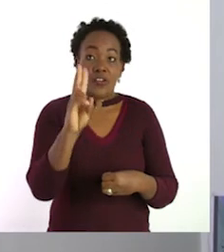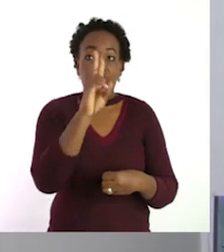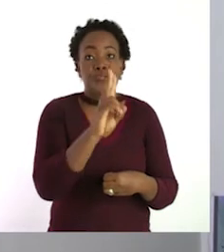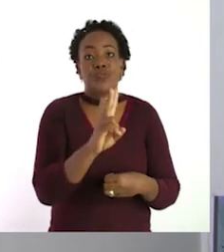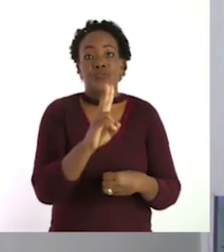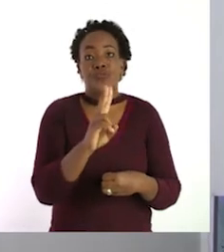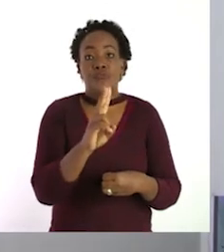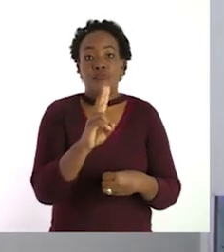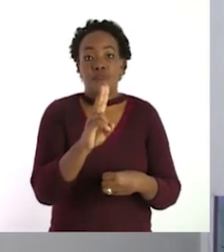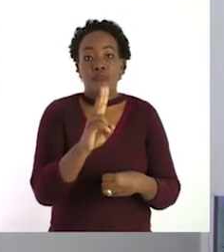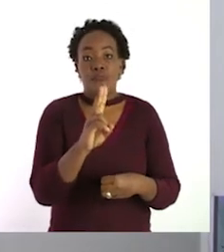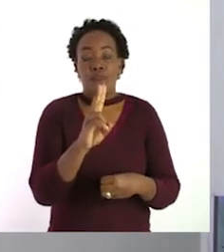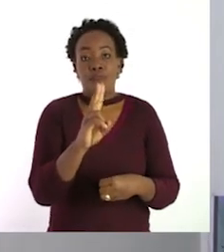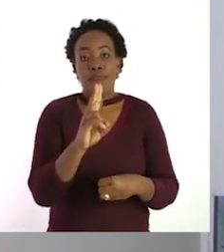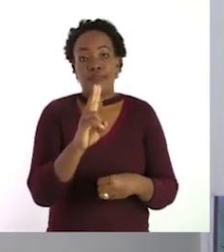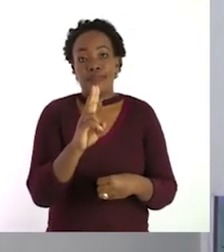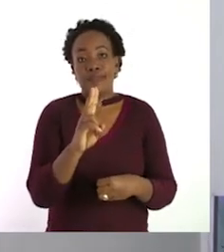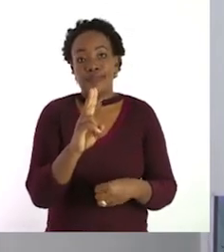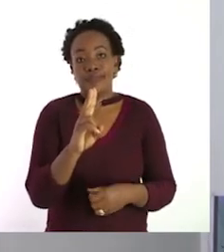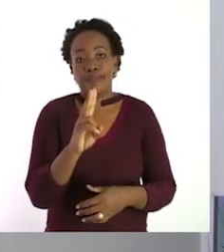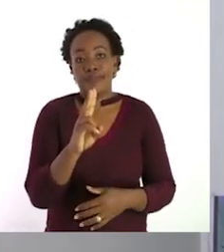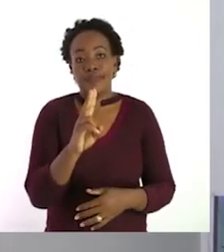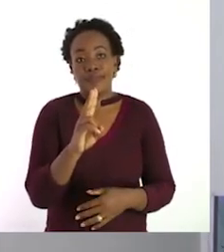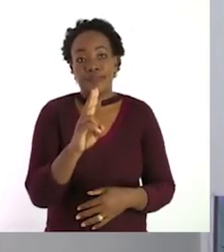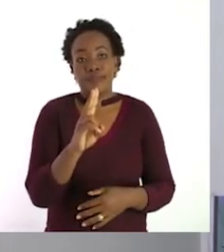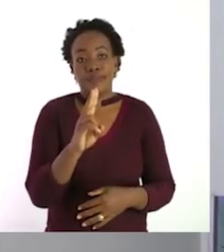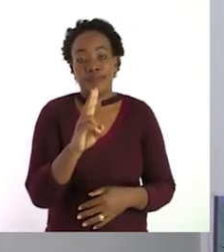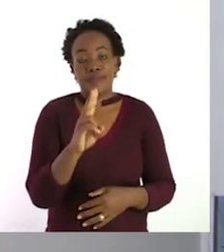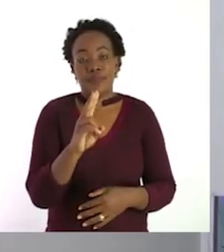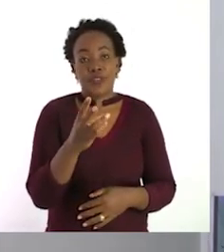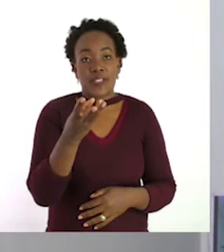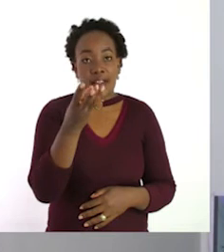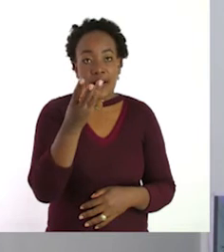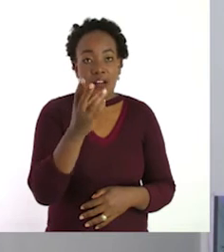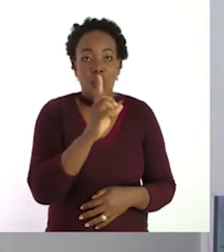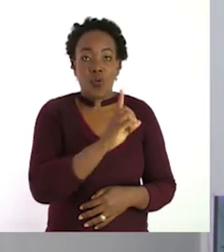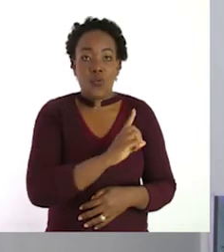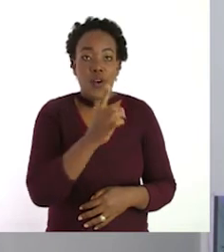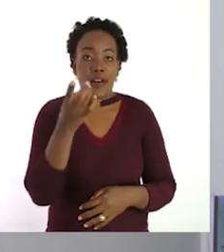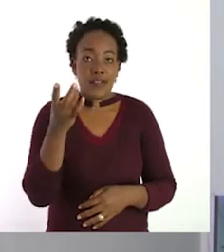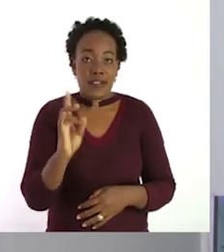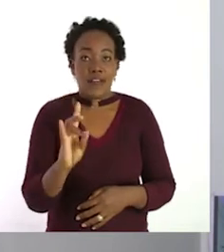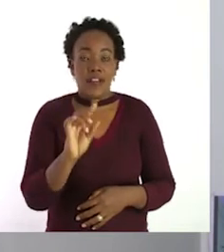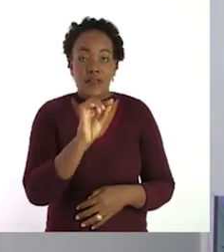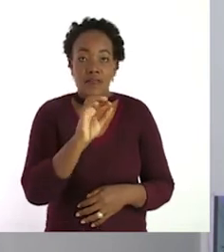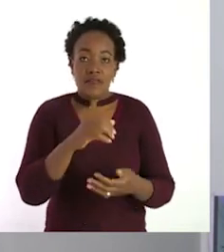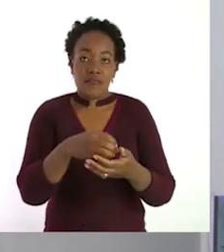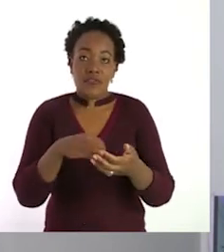17 minus 2